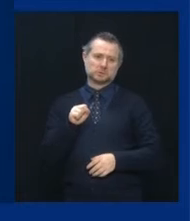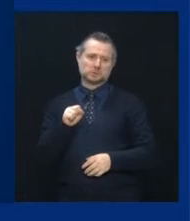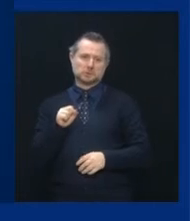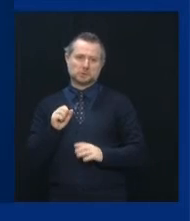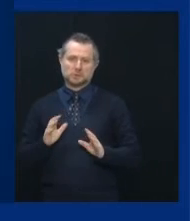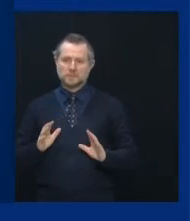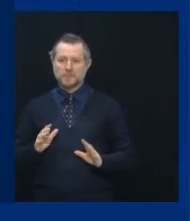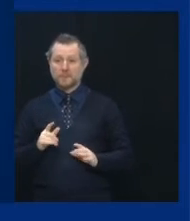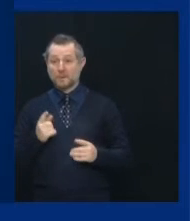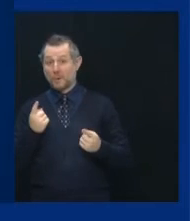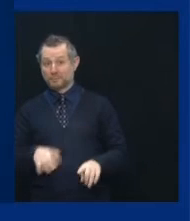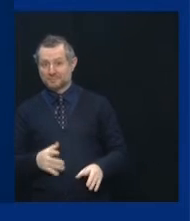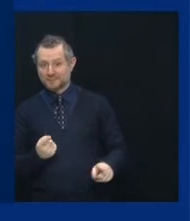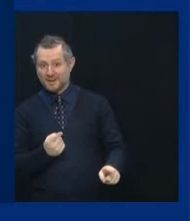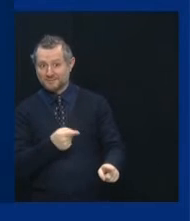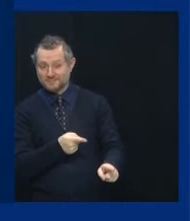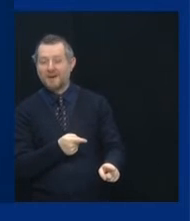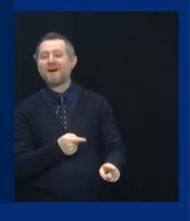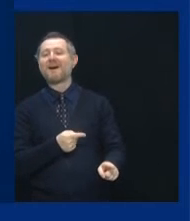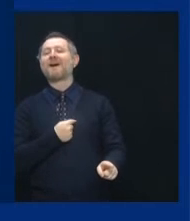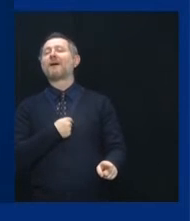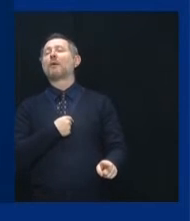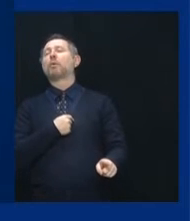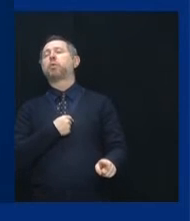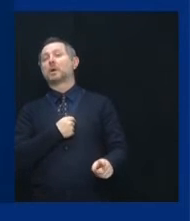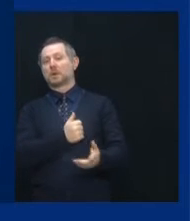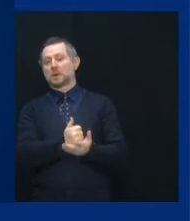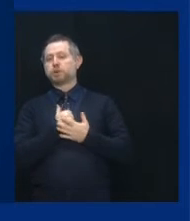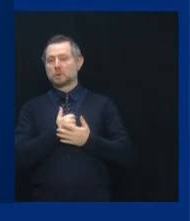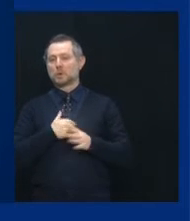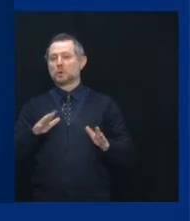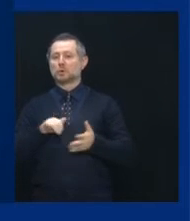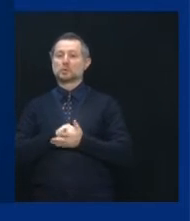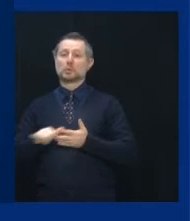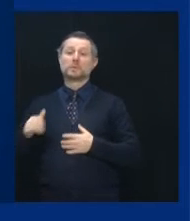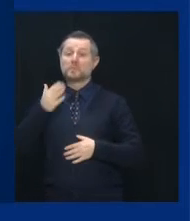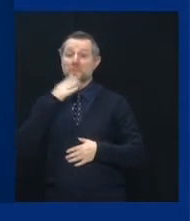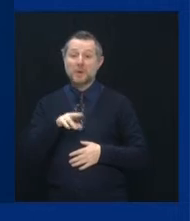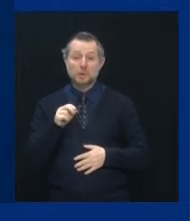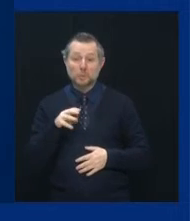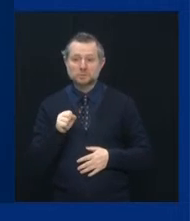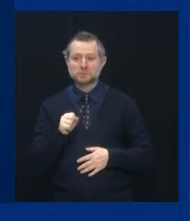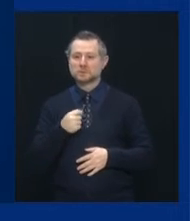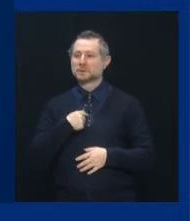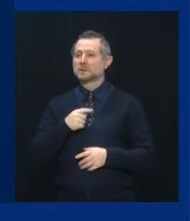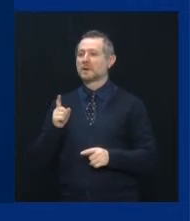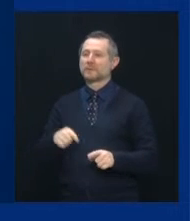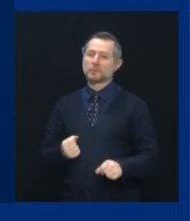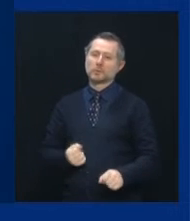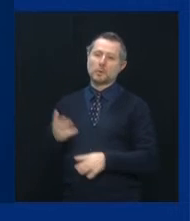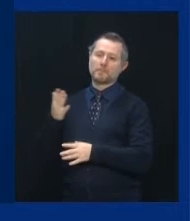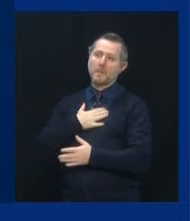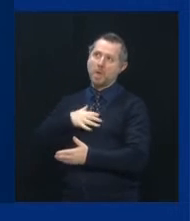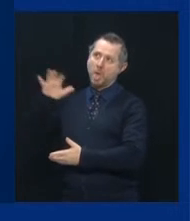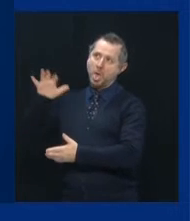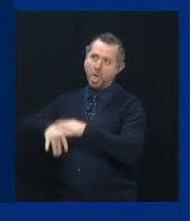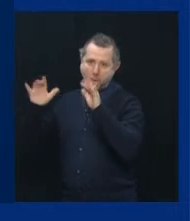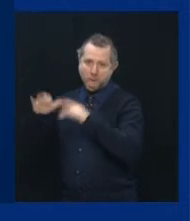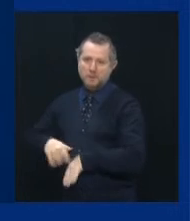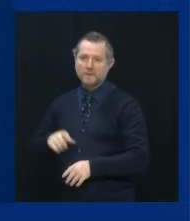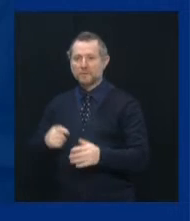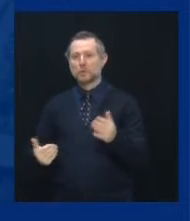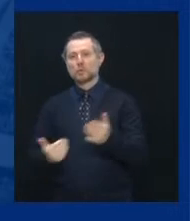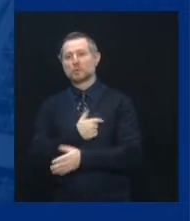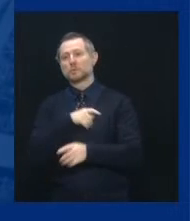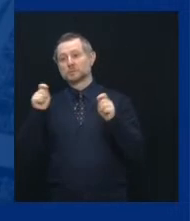development for the state of New York. Bad news is I have to rewrite the state of the state. And the really bad news is, since I'm going to